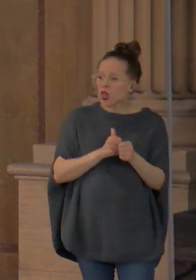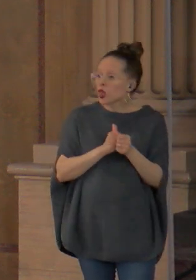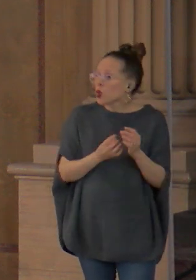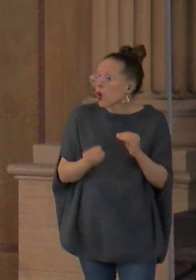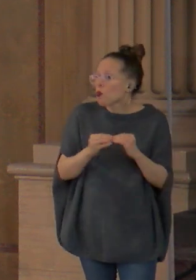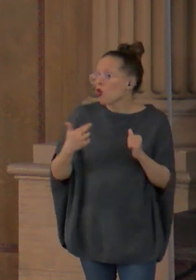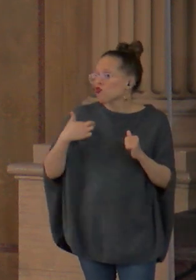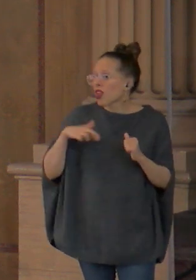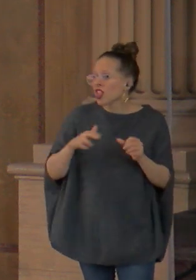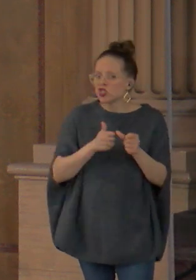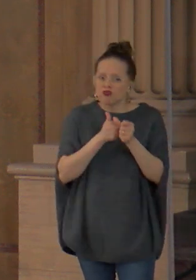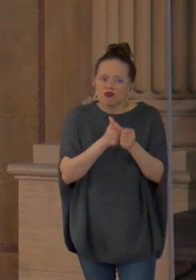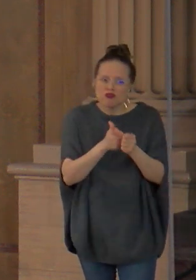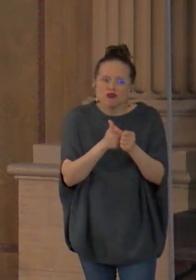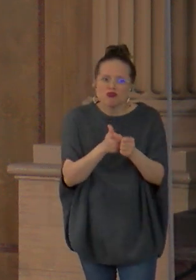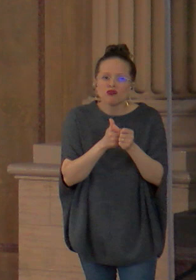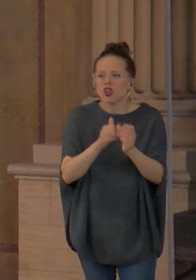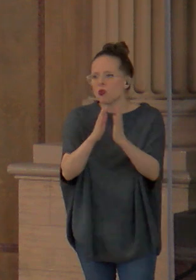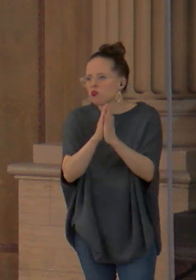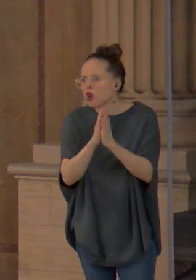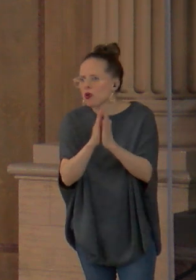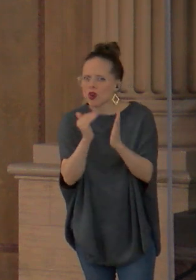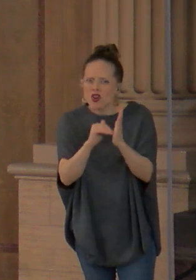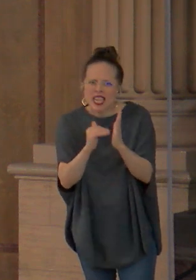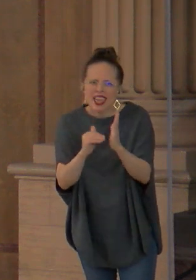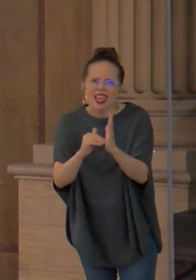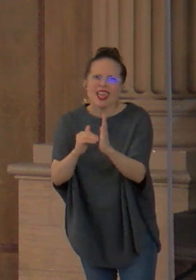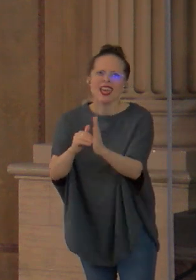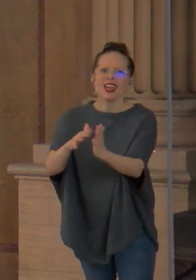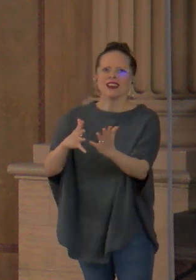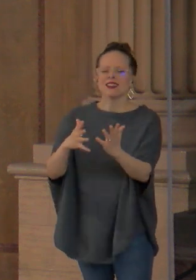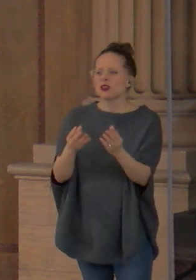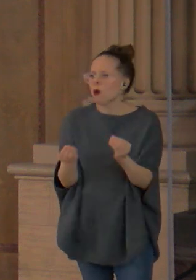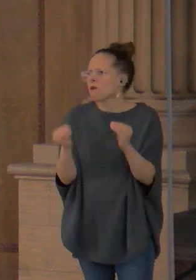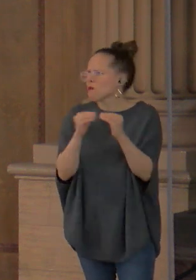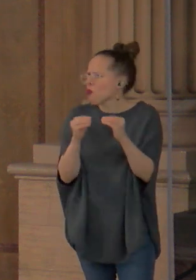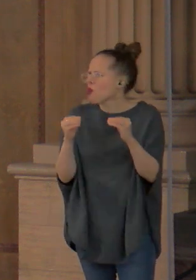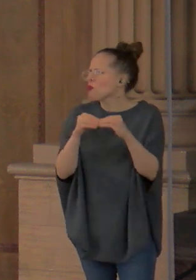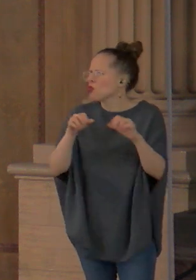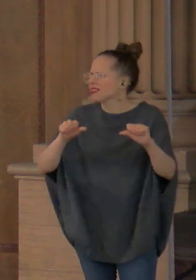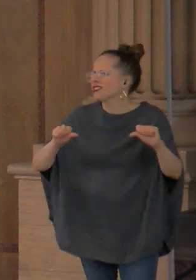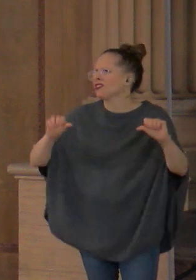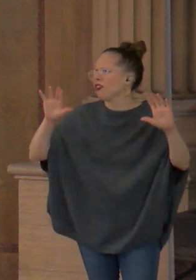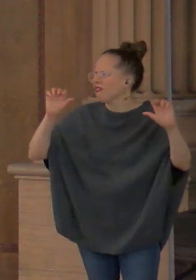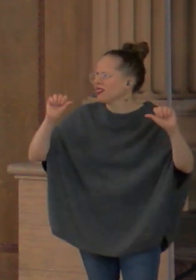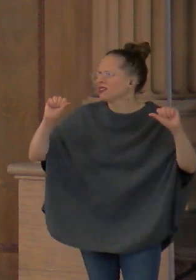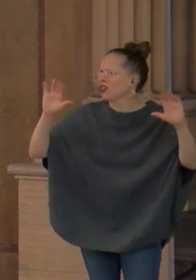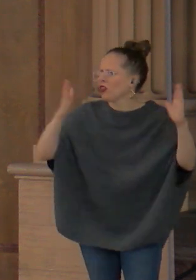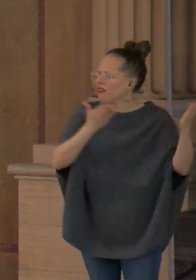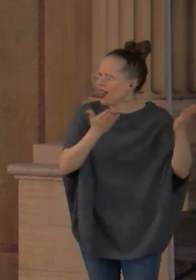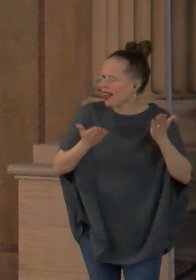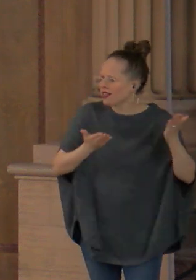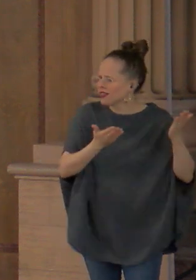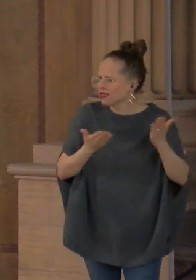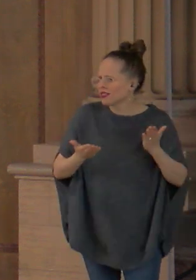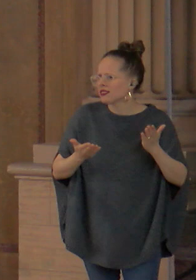repeating the same prayer enough times, through making more sacrifices. It's not even going to be taken away by our giving back, by